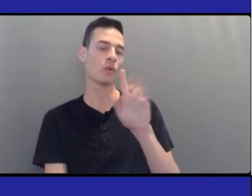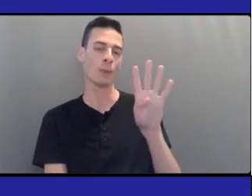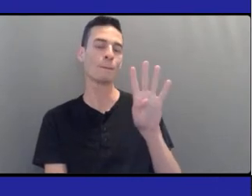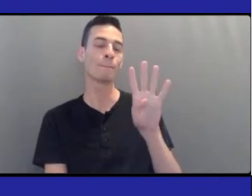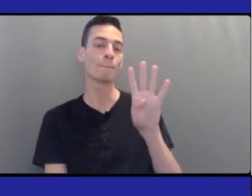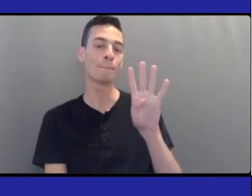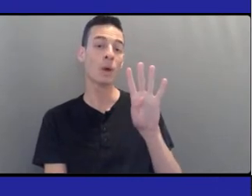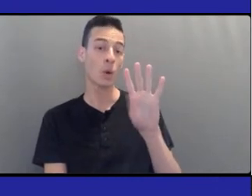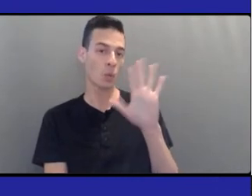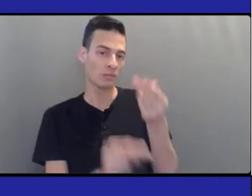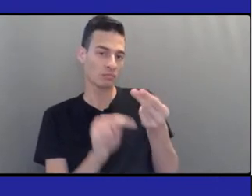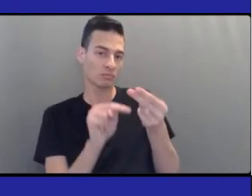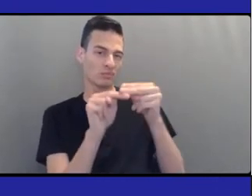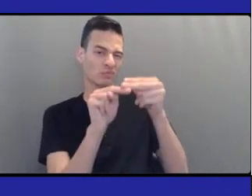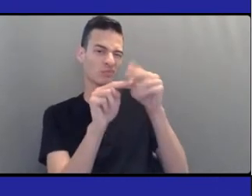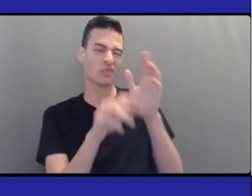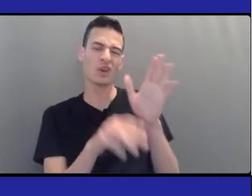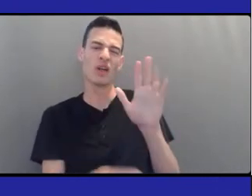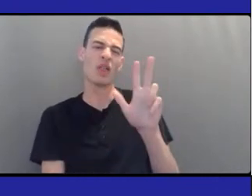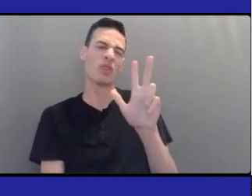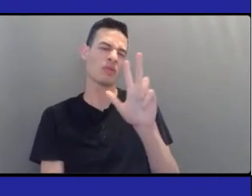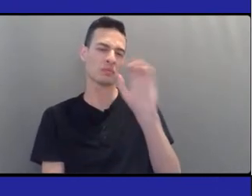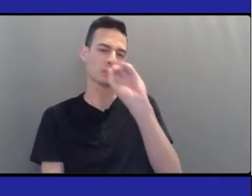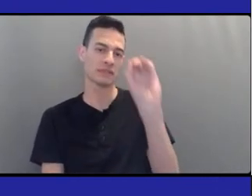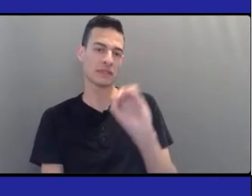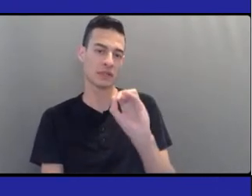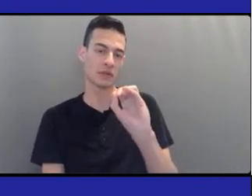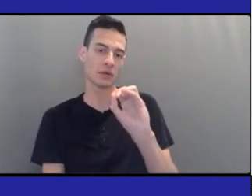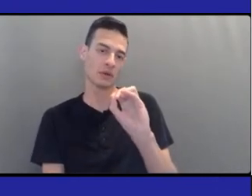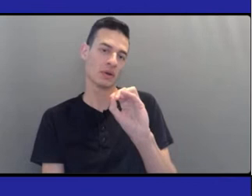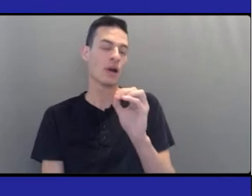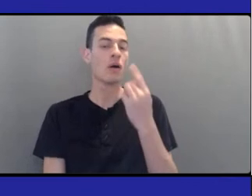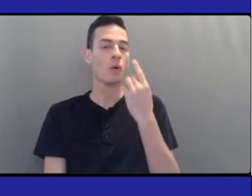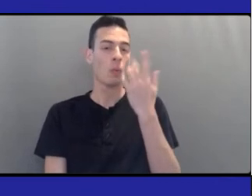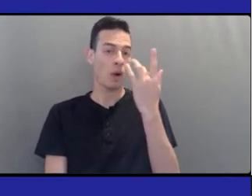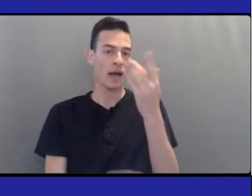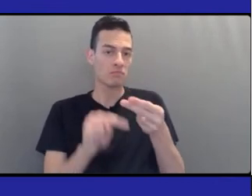3%, which would generally cover the cost of a cost of living adjustment